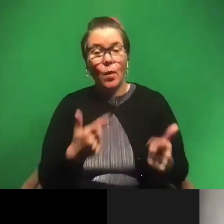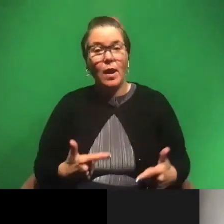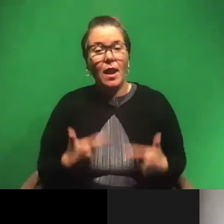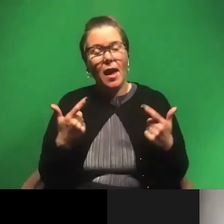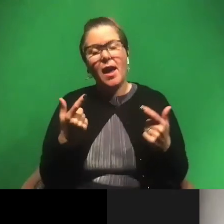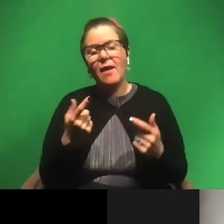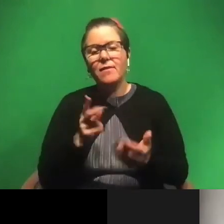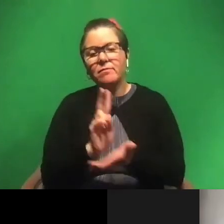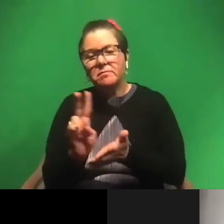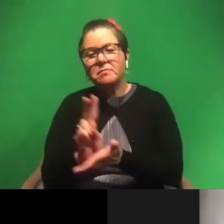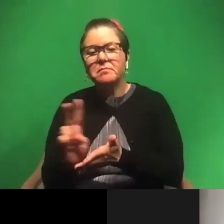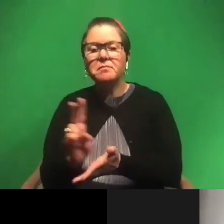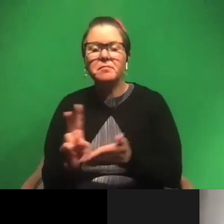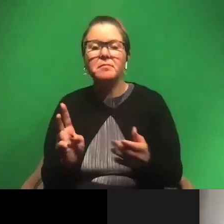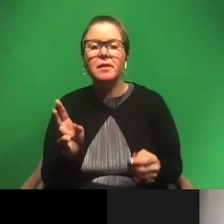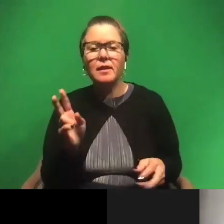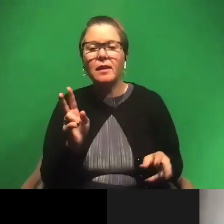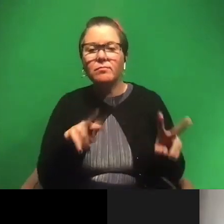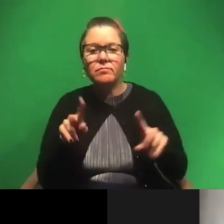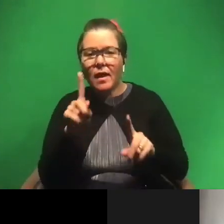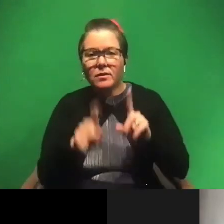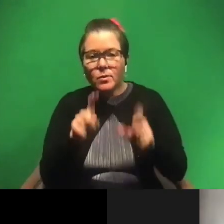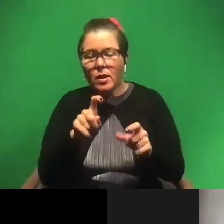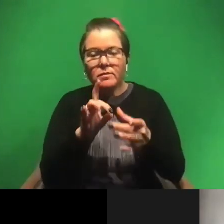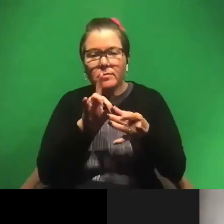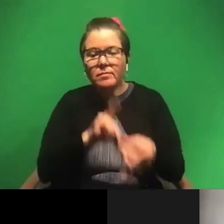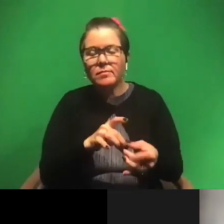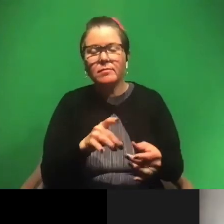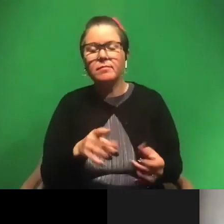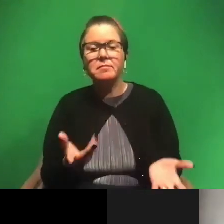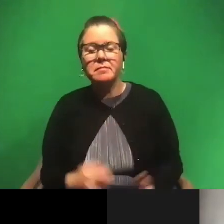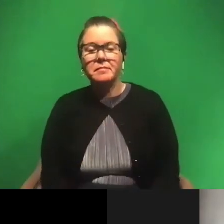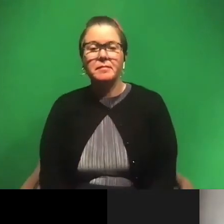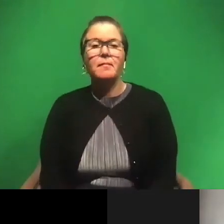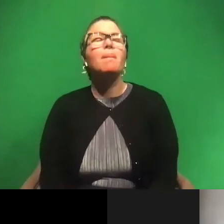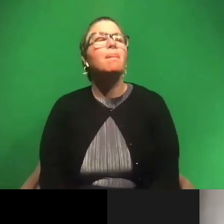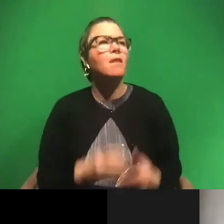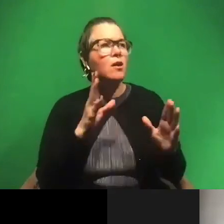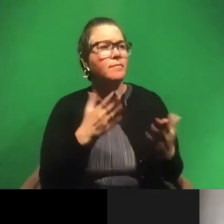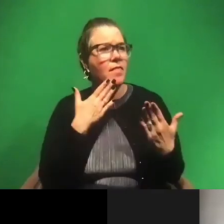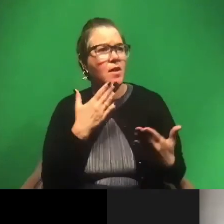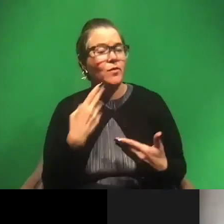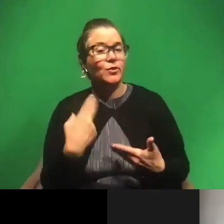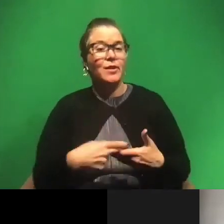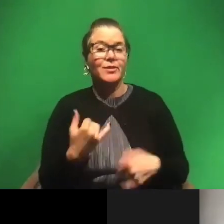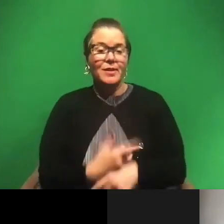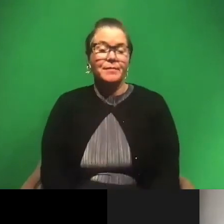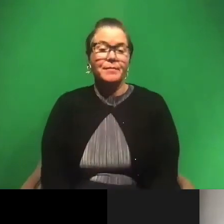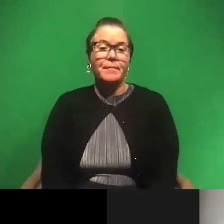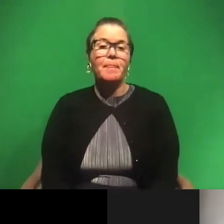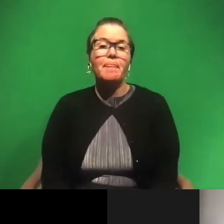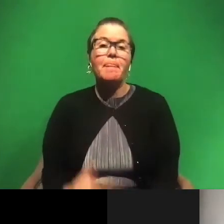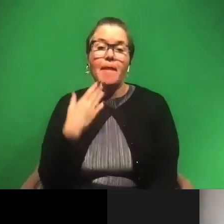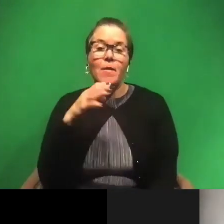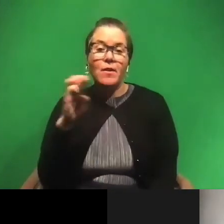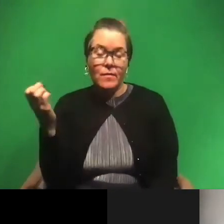weeks, and you can ask questions about the team there too. That's awesome. Well, thank you so much for joining us today. Thank you Erin, so much. Thank